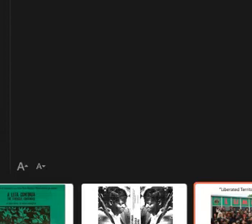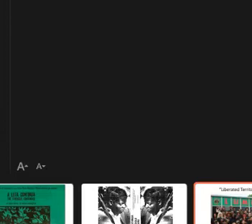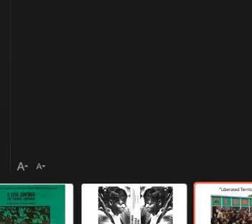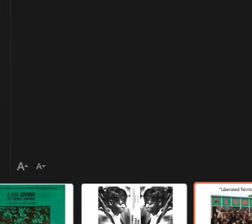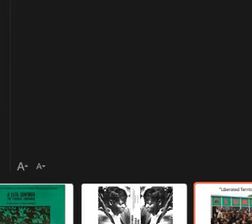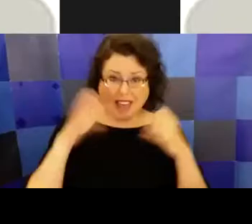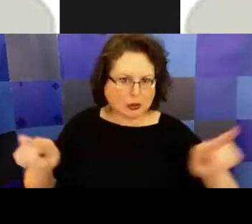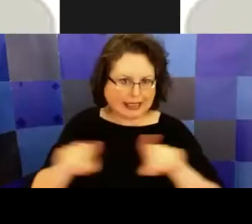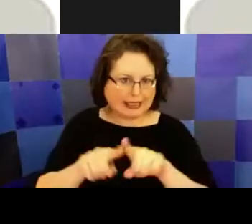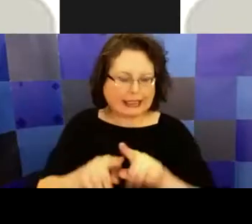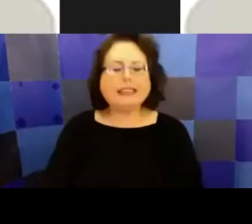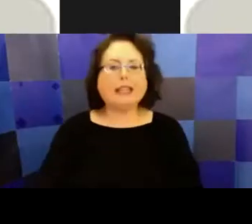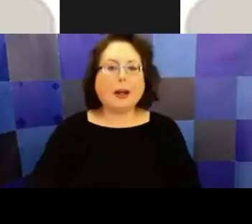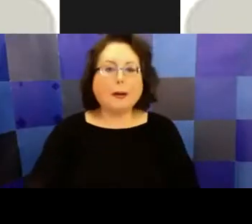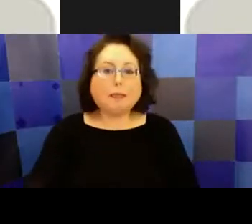sharing here.